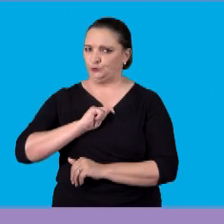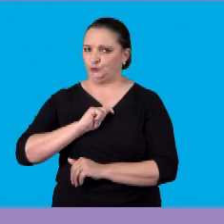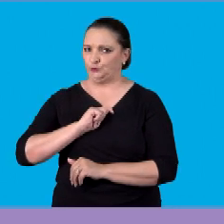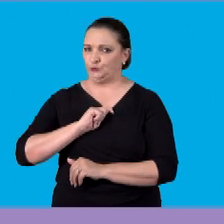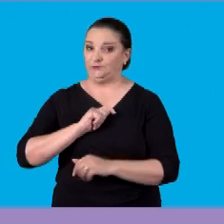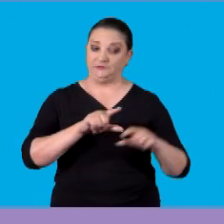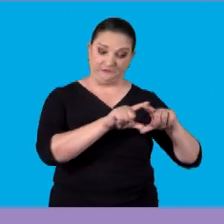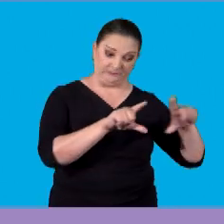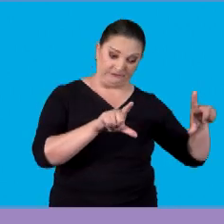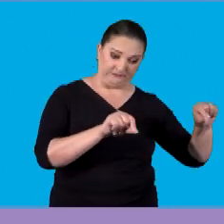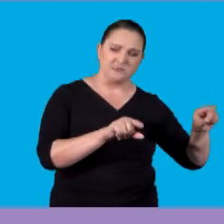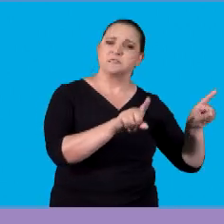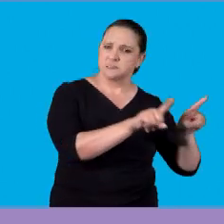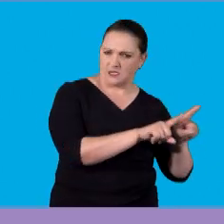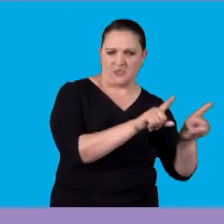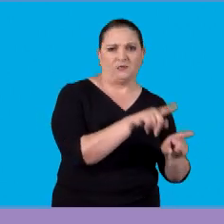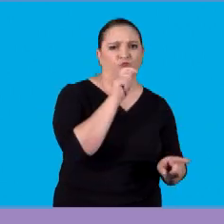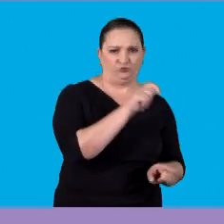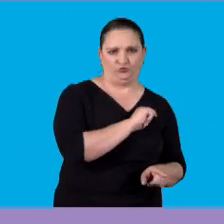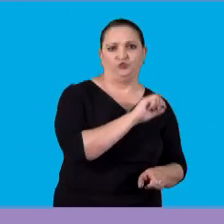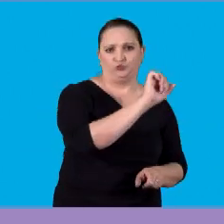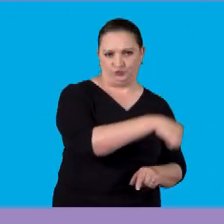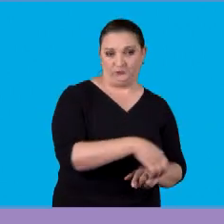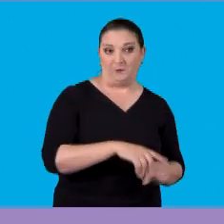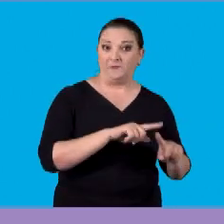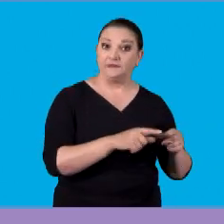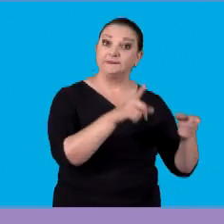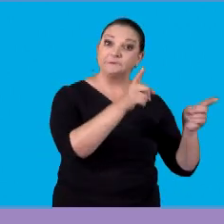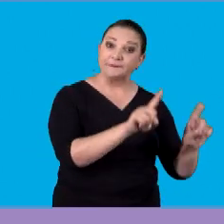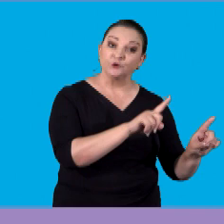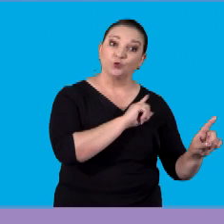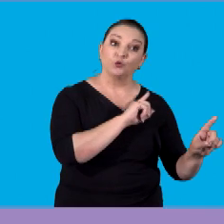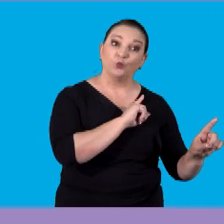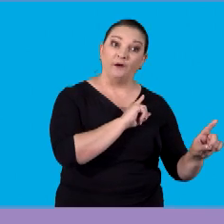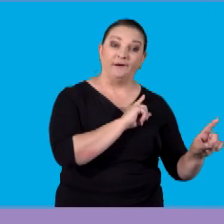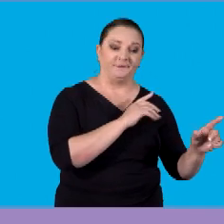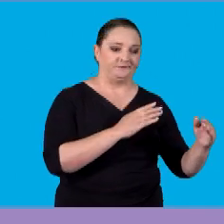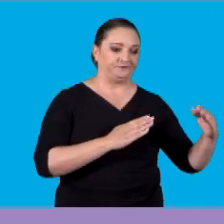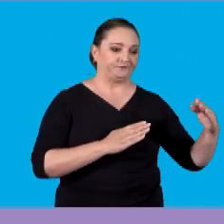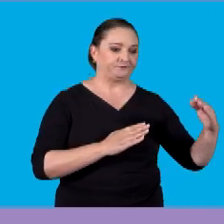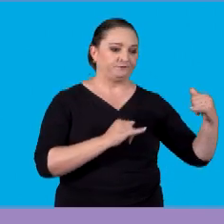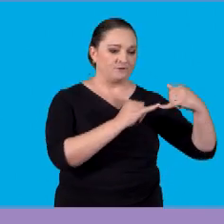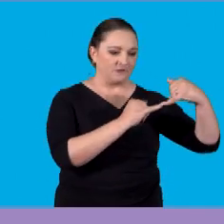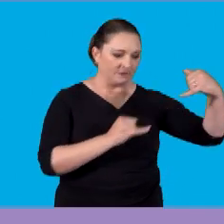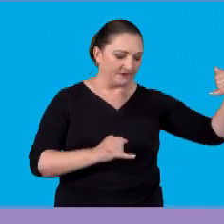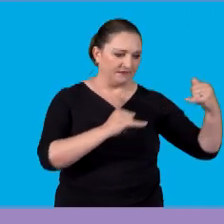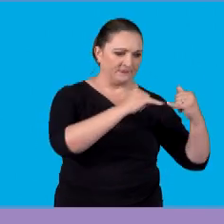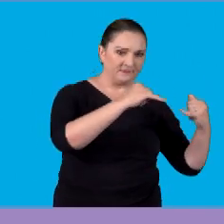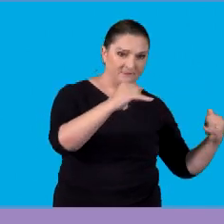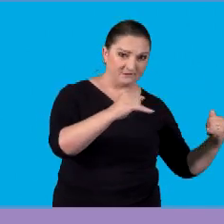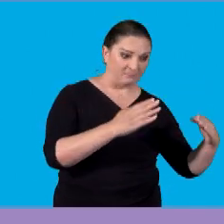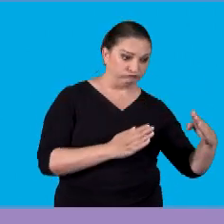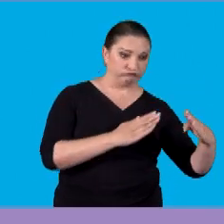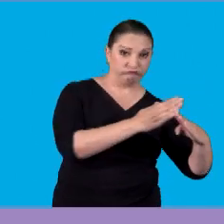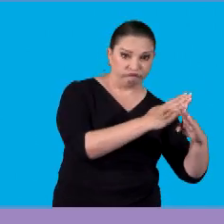true with a rectangle as well. Now, what makes a rectangle special is that the diagonals of a rectangle,